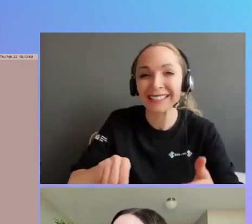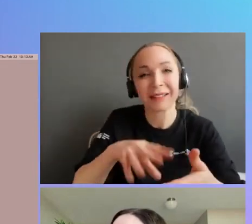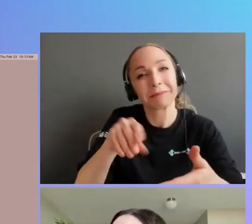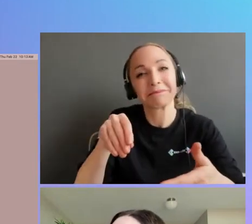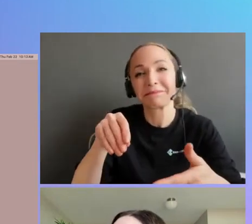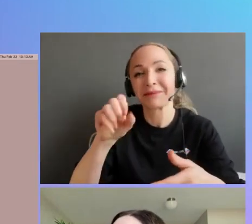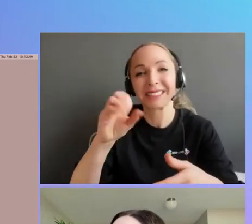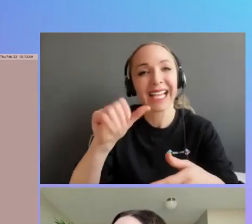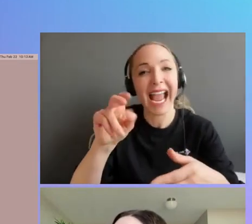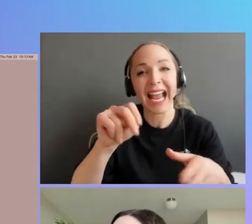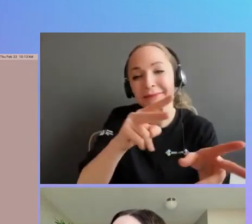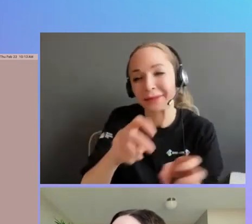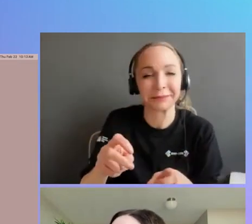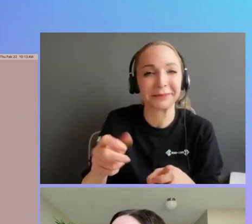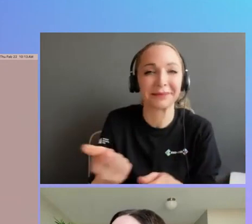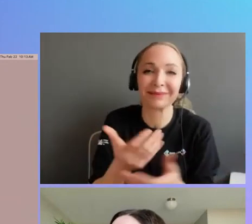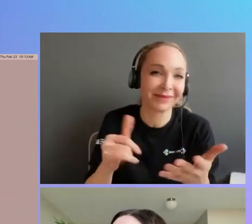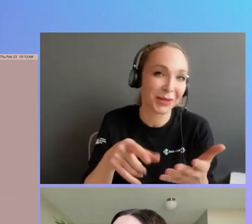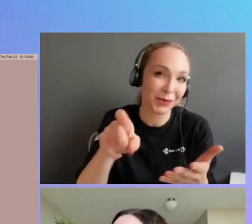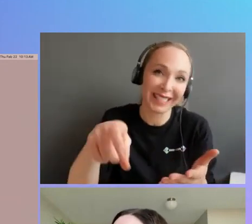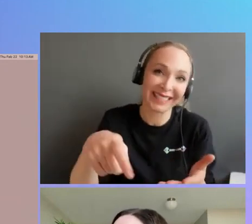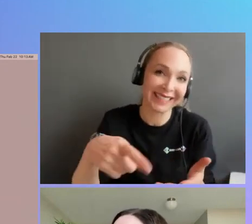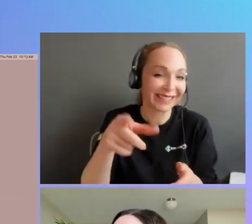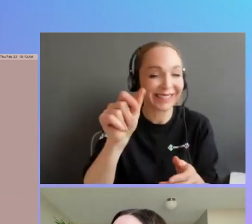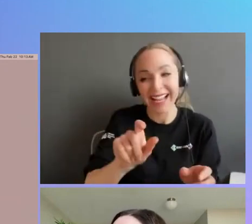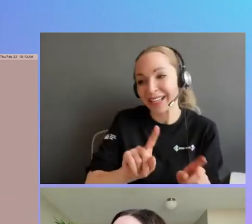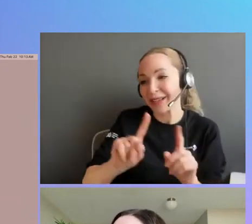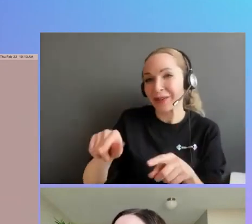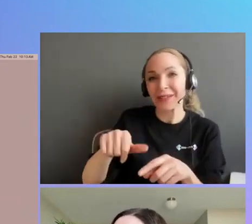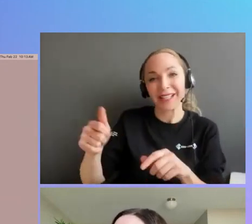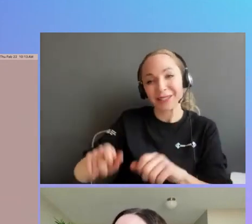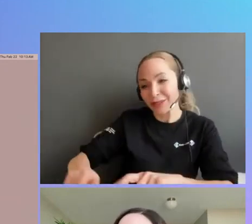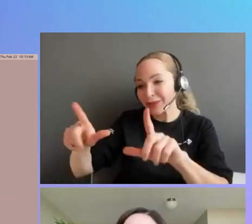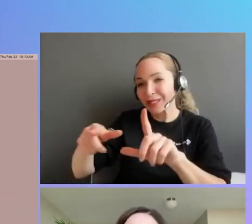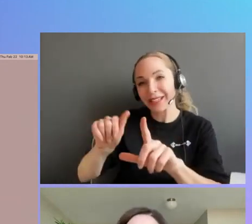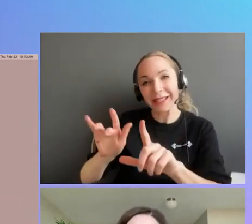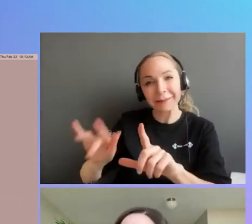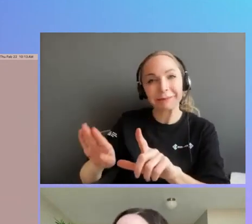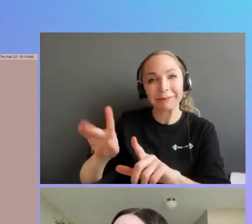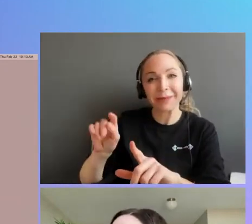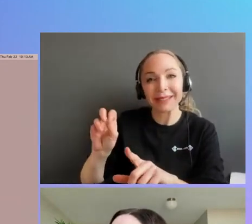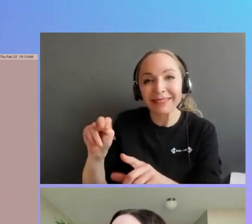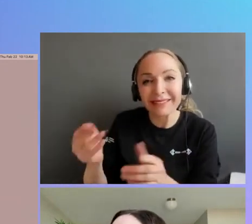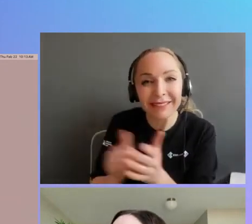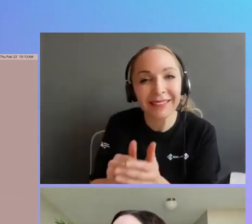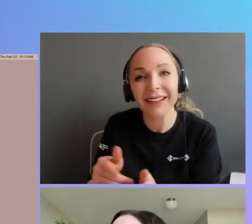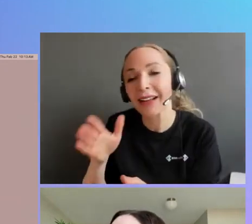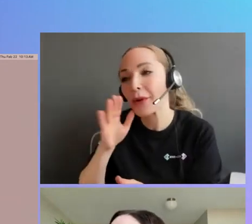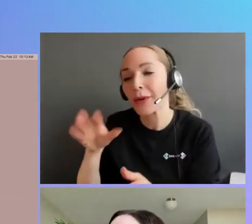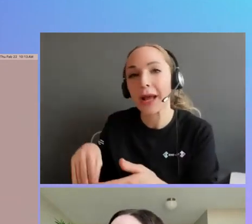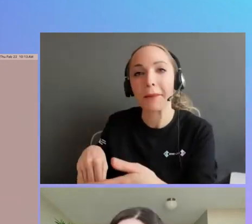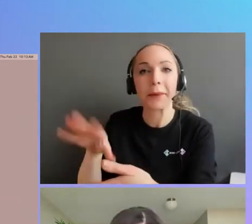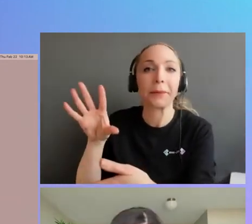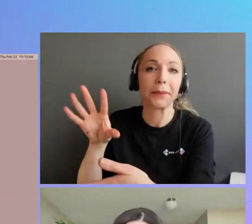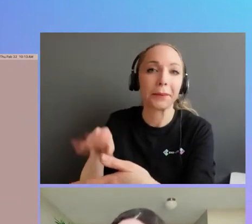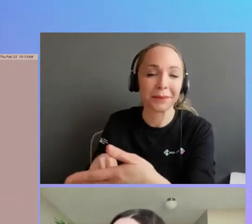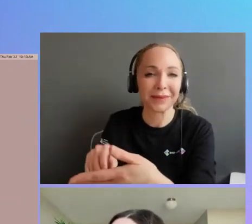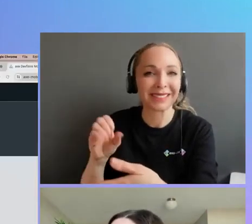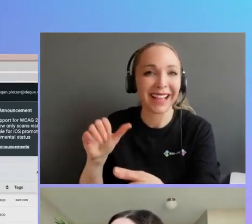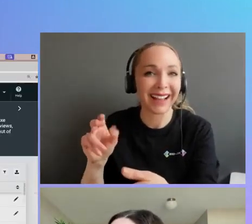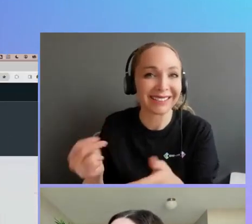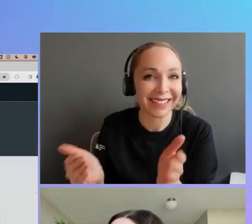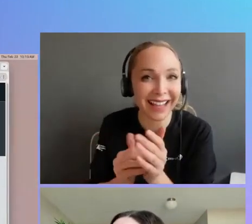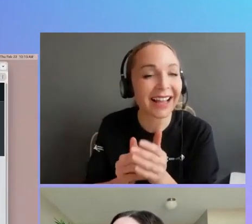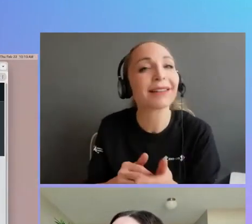So I could, if I'm testing this app, I could navigate to another screen and hit the button again, and it would take a new scan. But let's take a look at what that